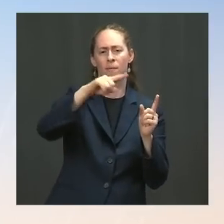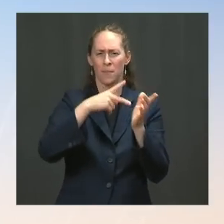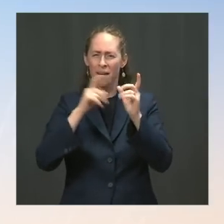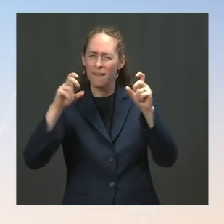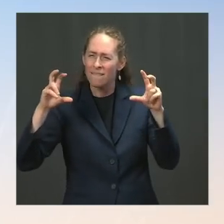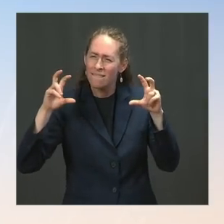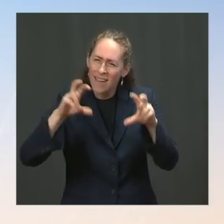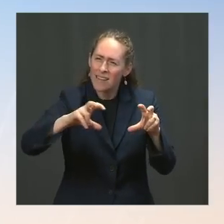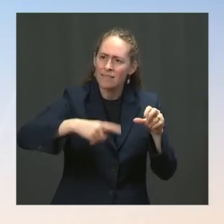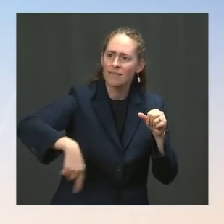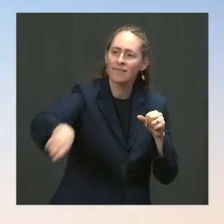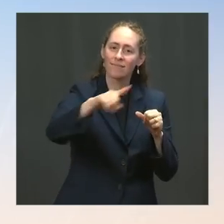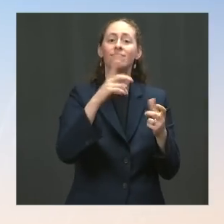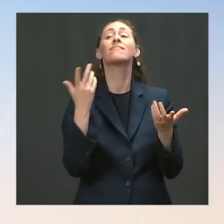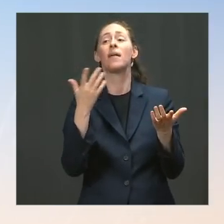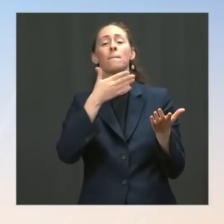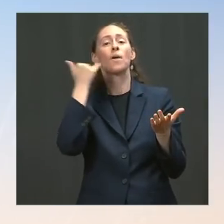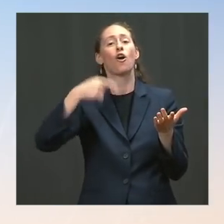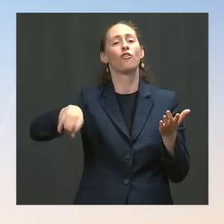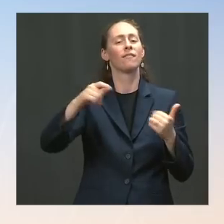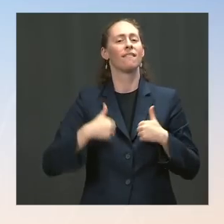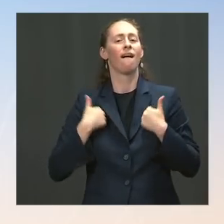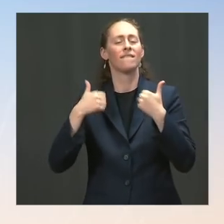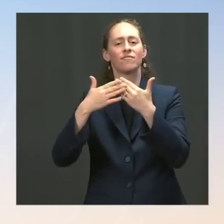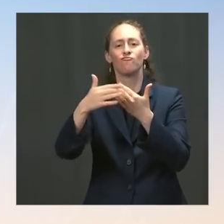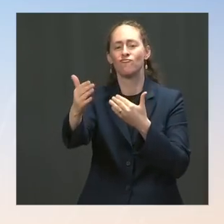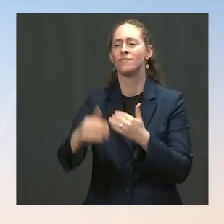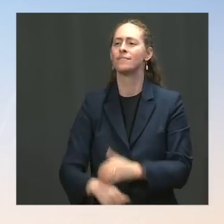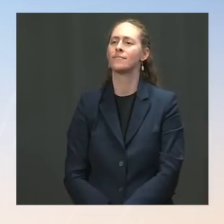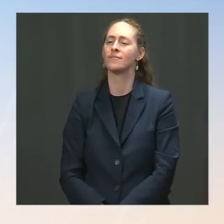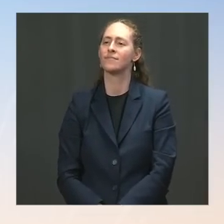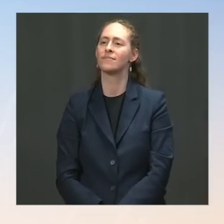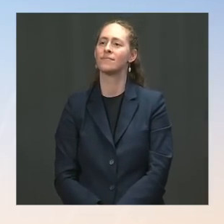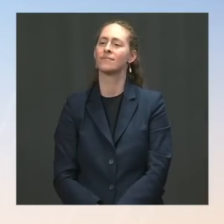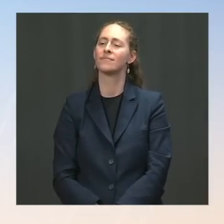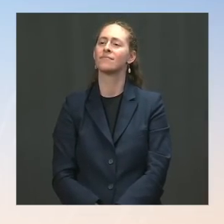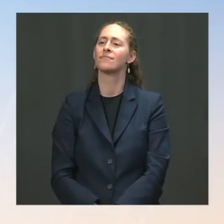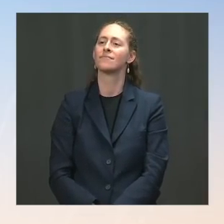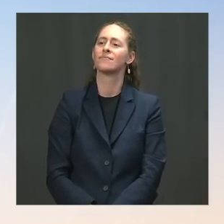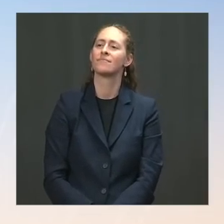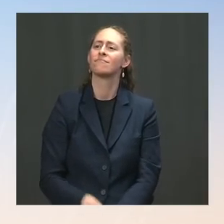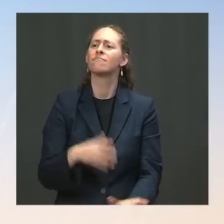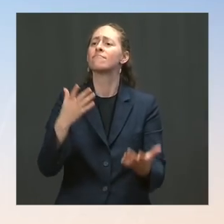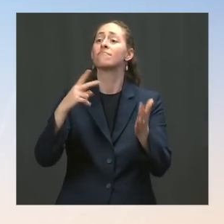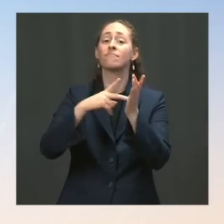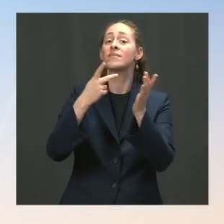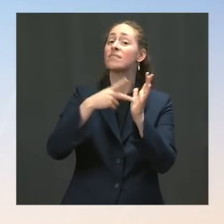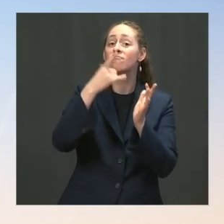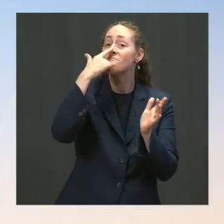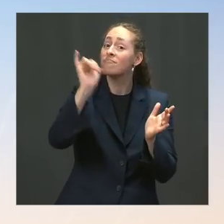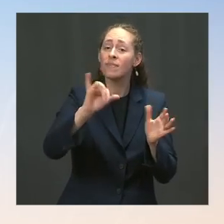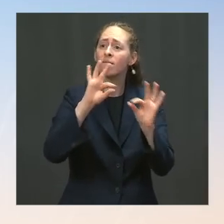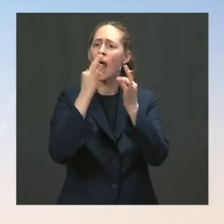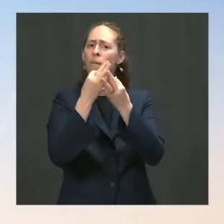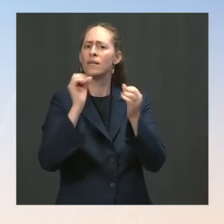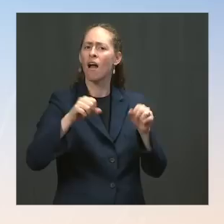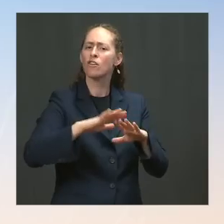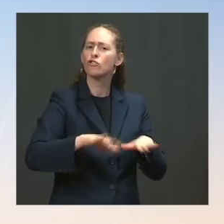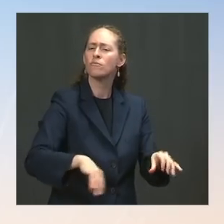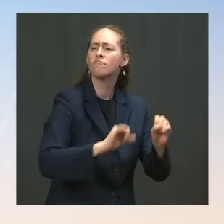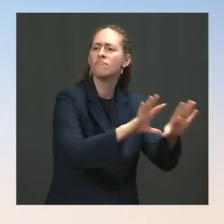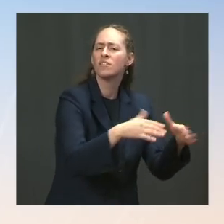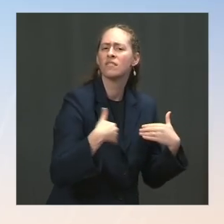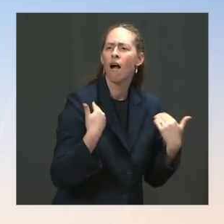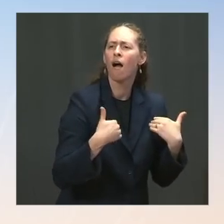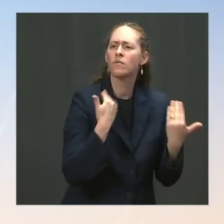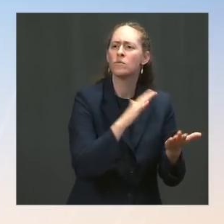It'll give every family access to free pre-kindergarten for 3- and 4-year-olds. It'll give students access to 2 years of community college. It'll